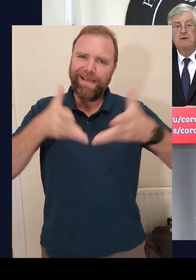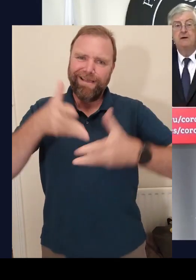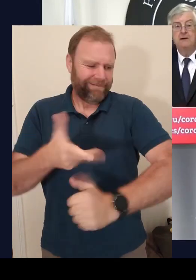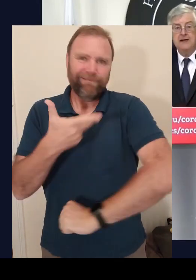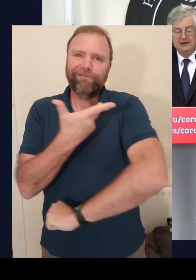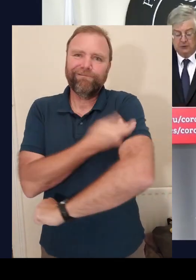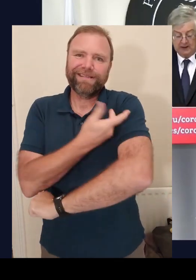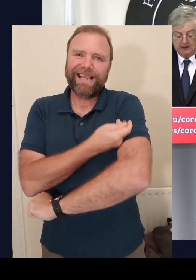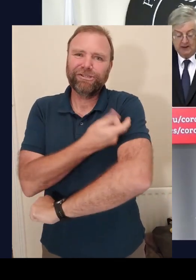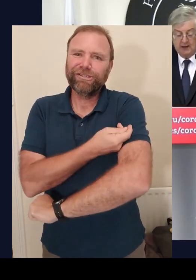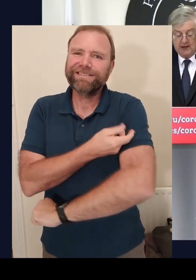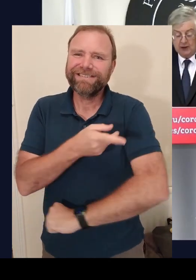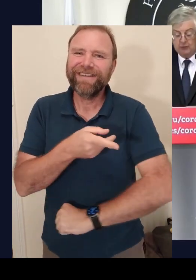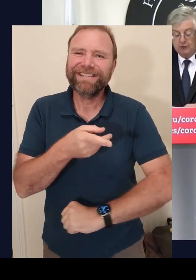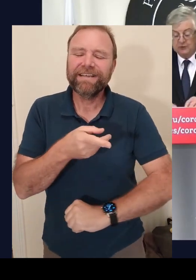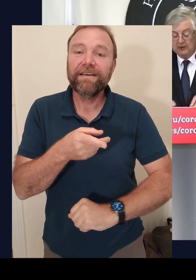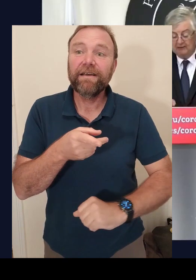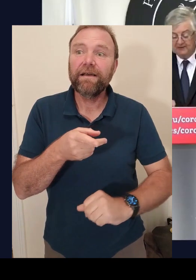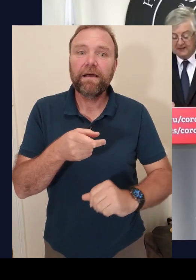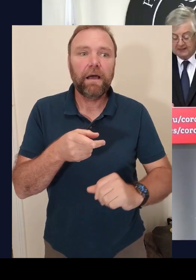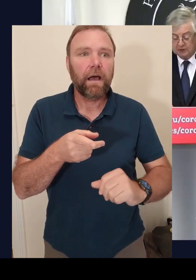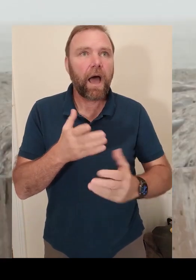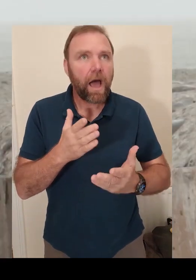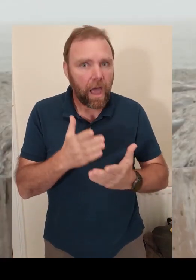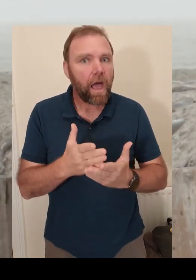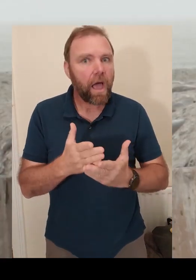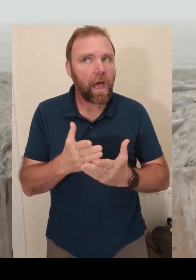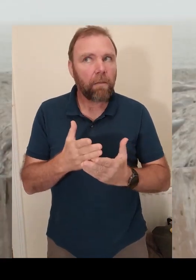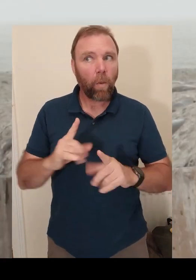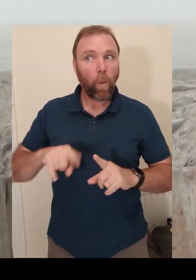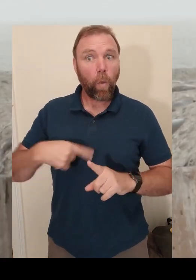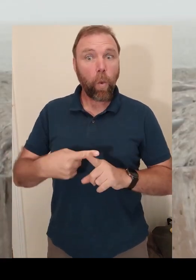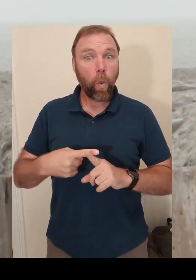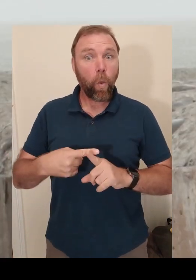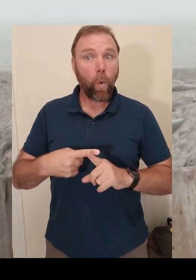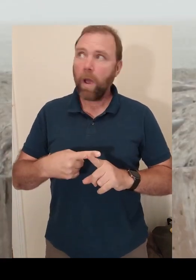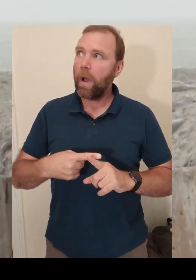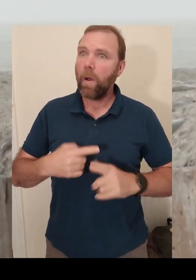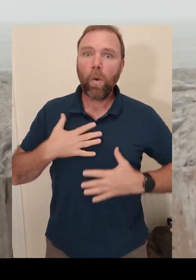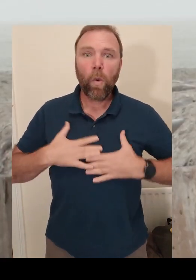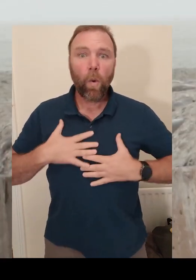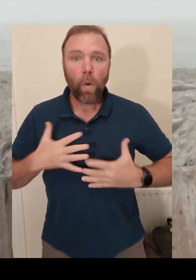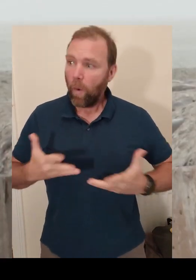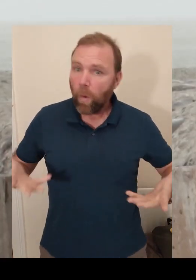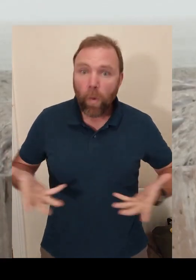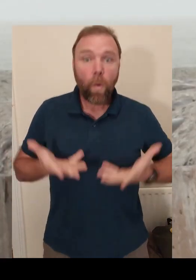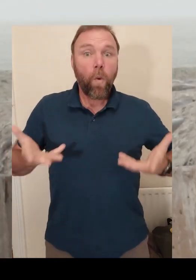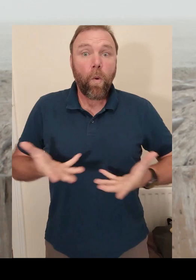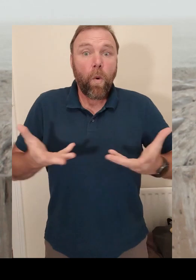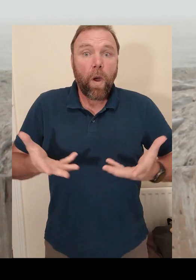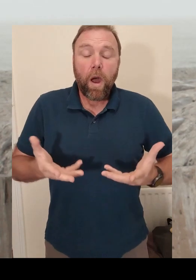for vaccination now throughout the country, you know, and it was a real positive